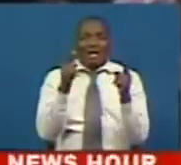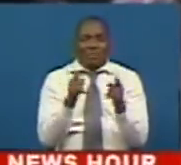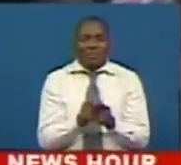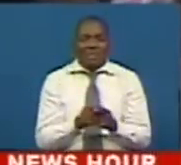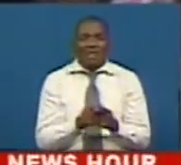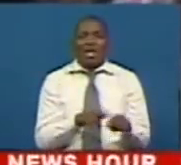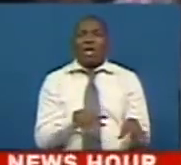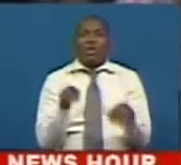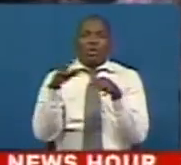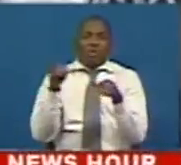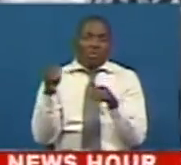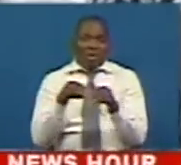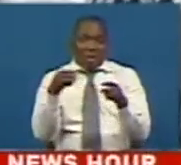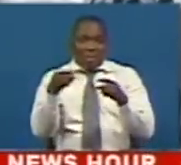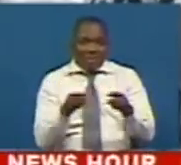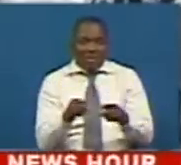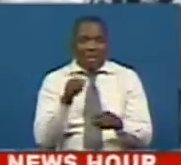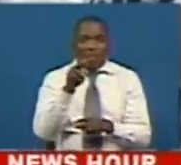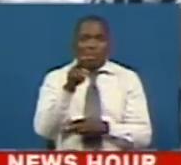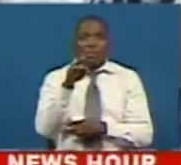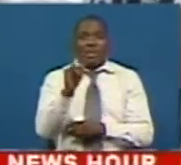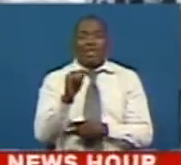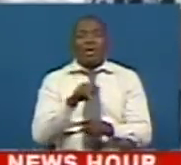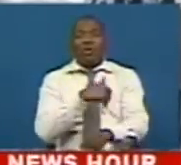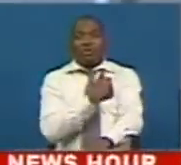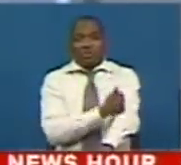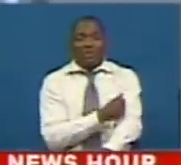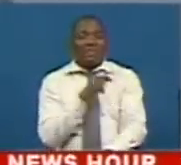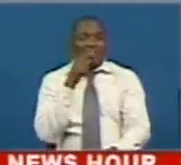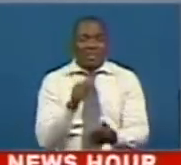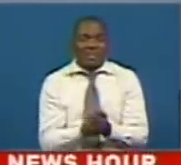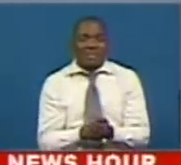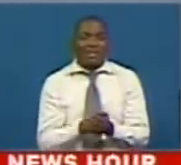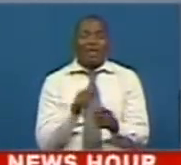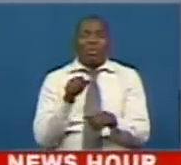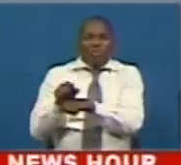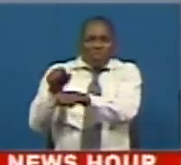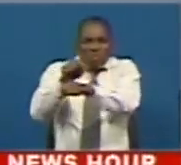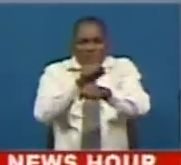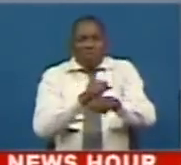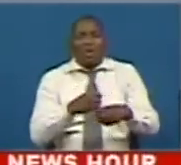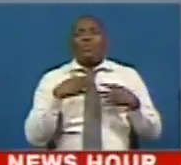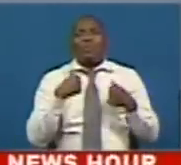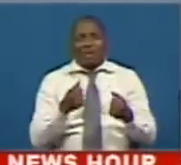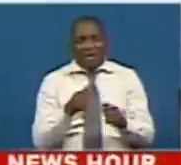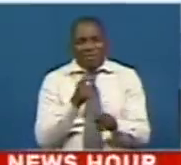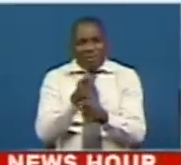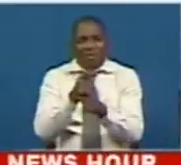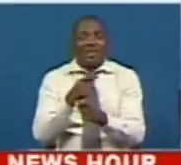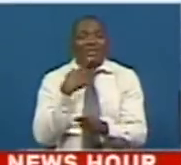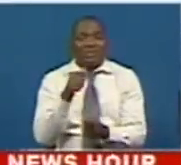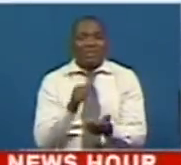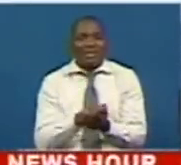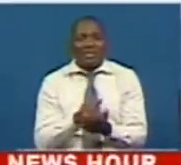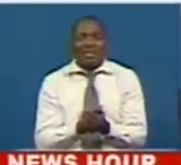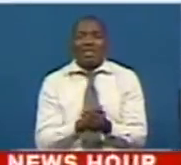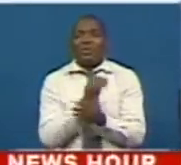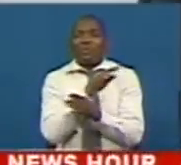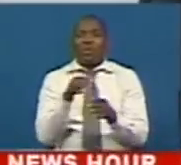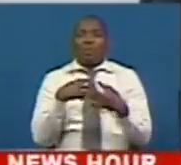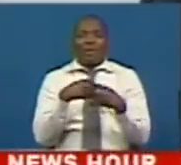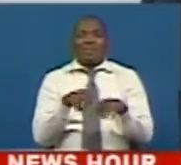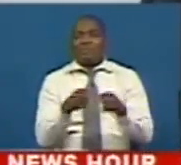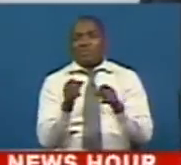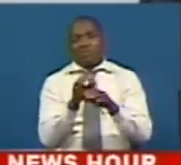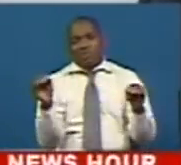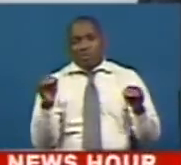load shedding. Management of Bui Power Authority said it is working around the clock to ensure there are no breakdowns